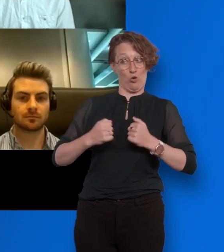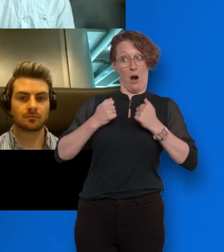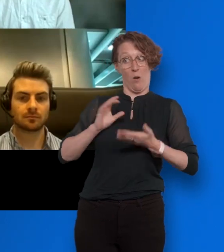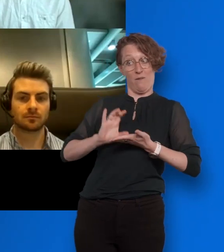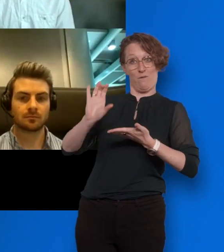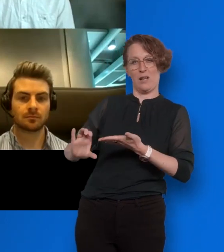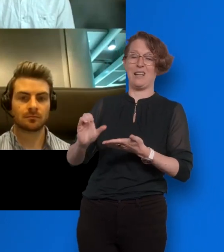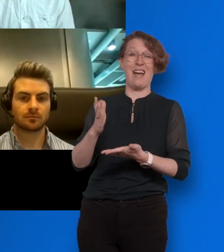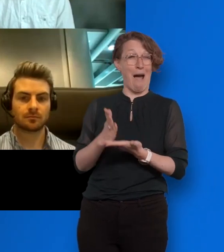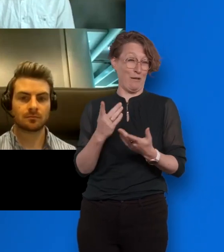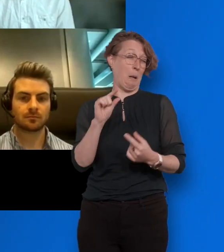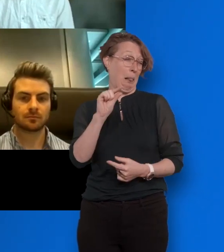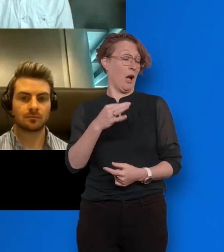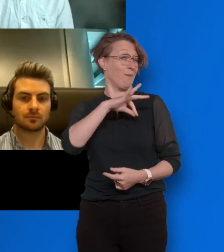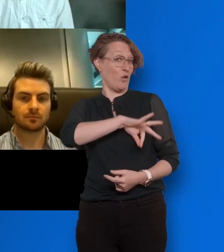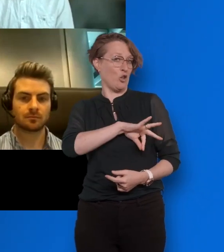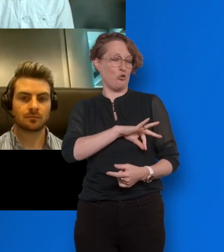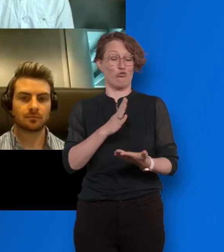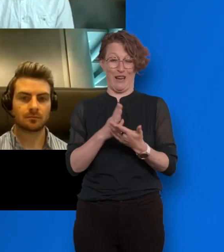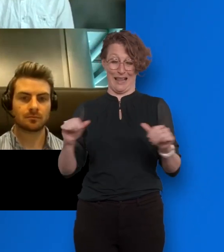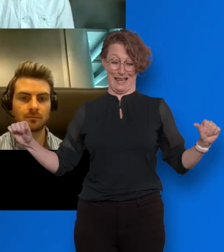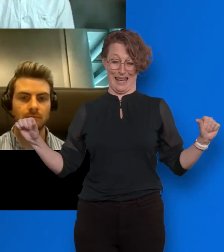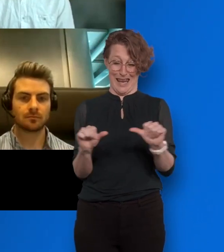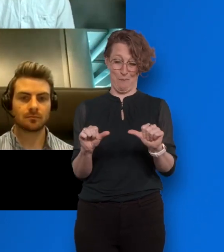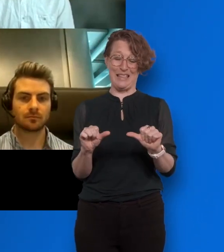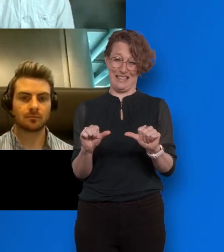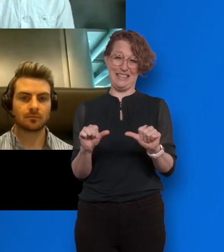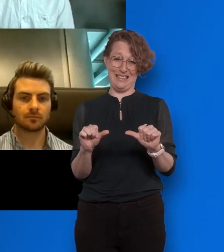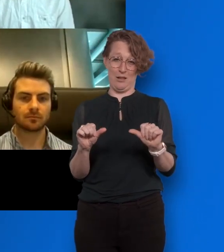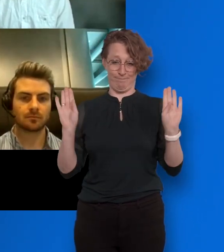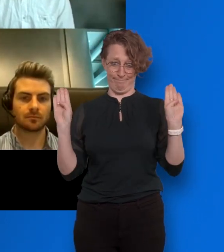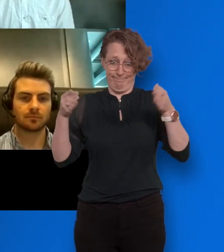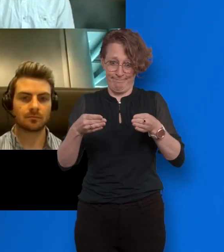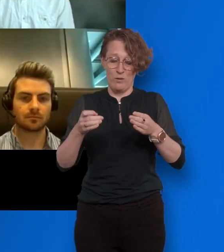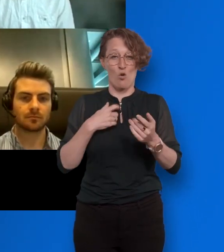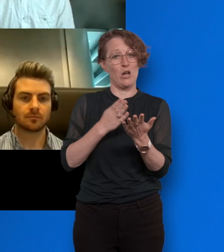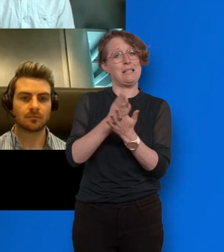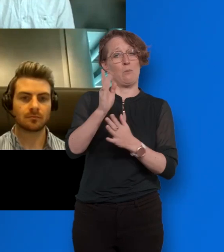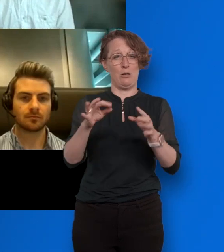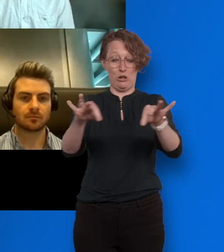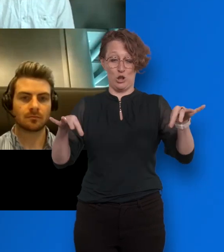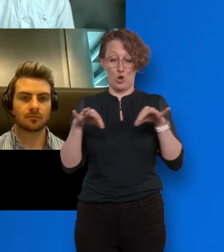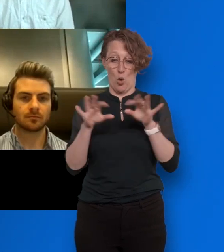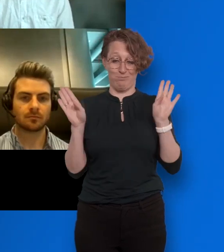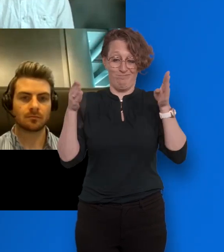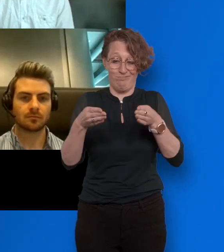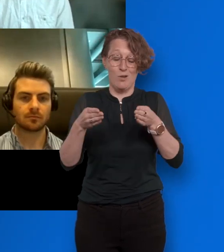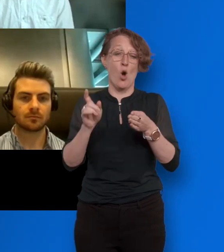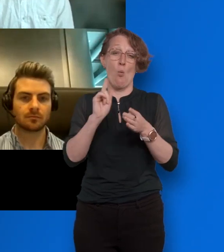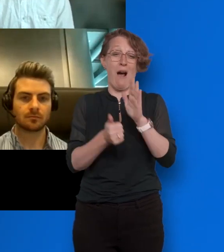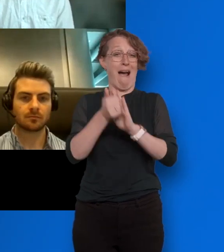the small advantage of being limited in our disciplinary scope, or at least the kind of outcome we wish to